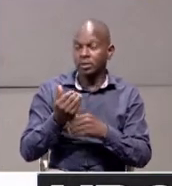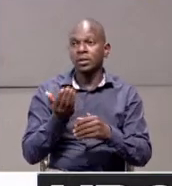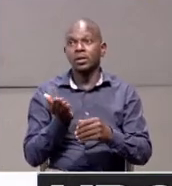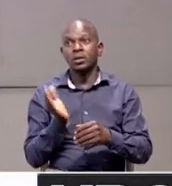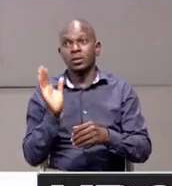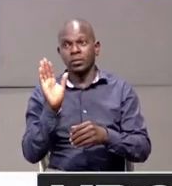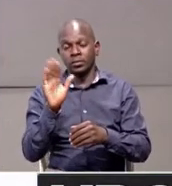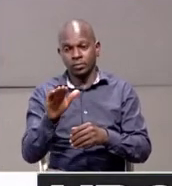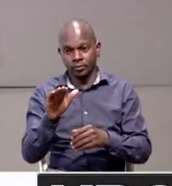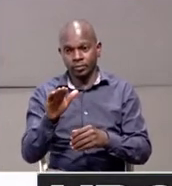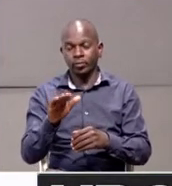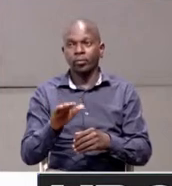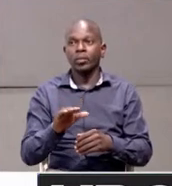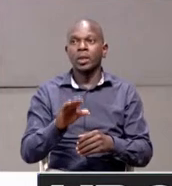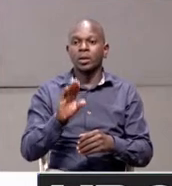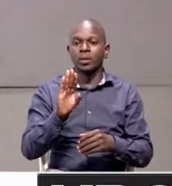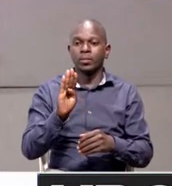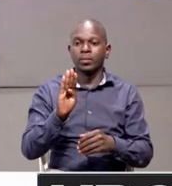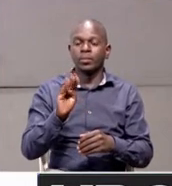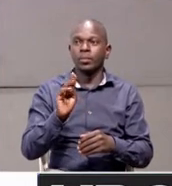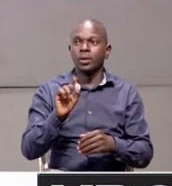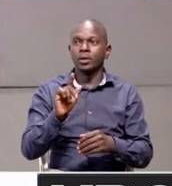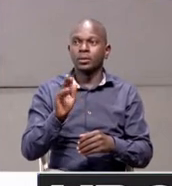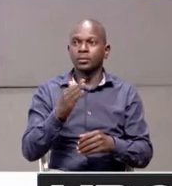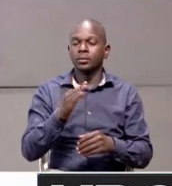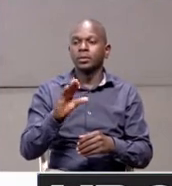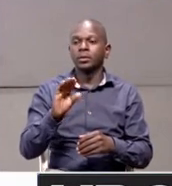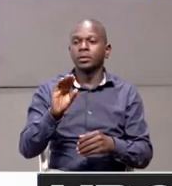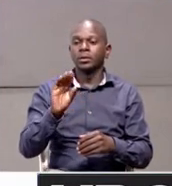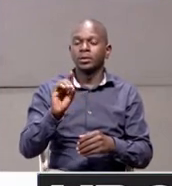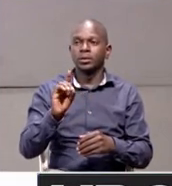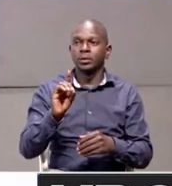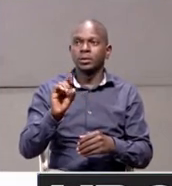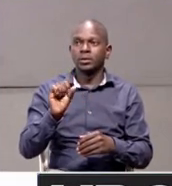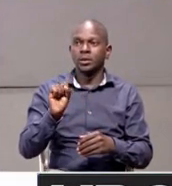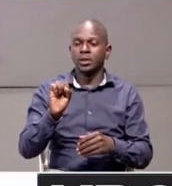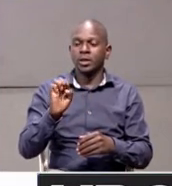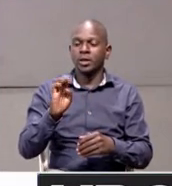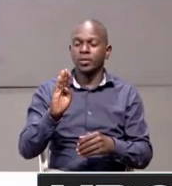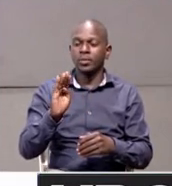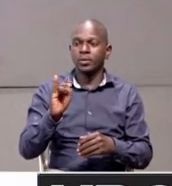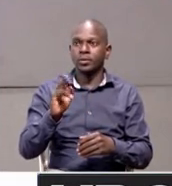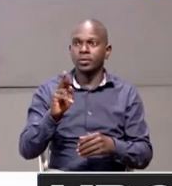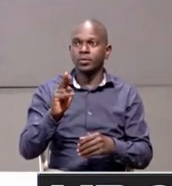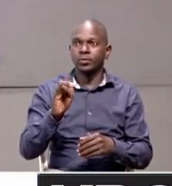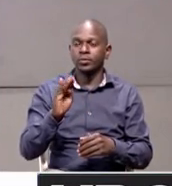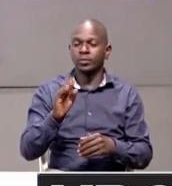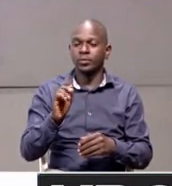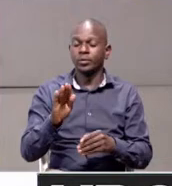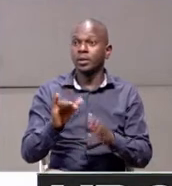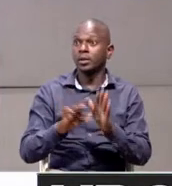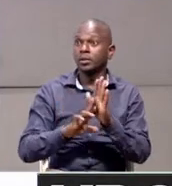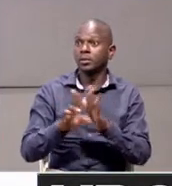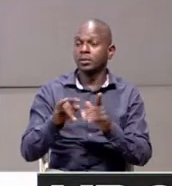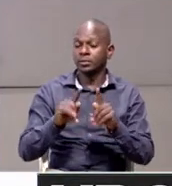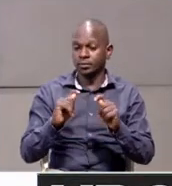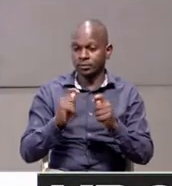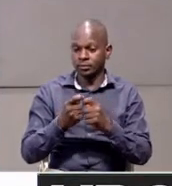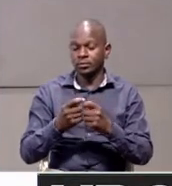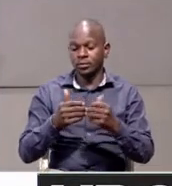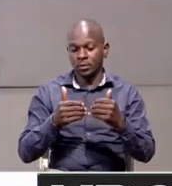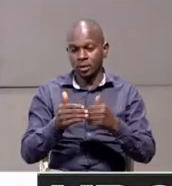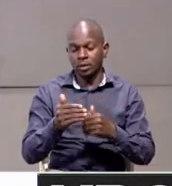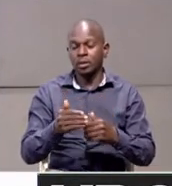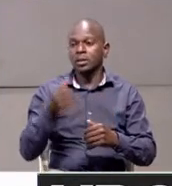returning players include Dane Miller, Robinson Opong, and Brandon Seburumbi, who represented the team in the Elite 16 in